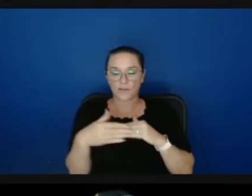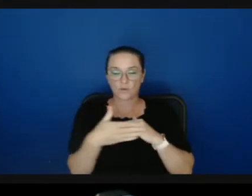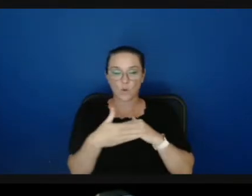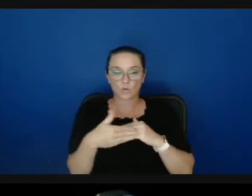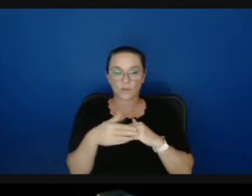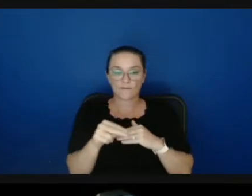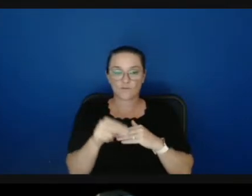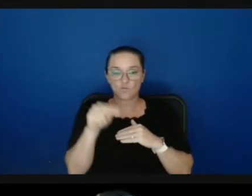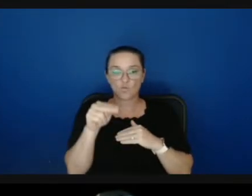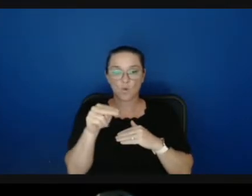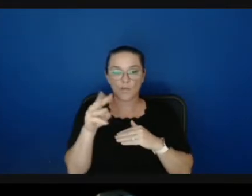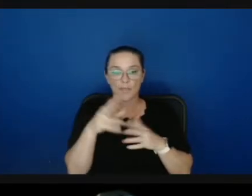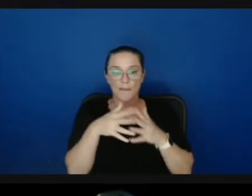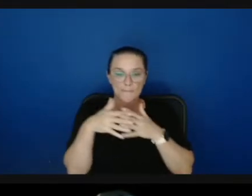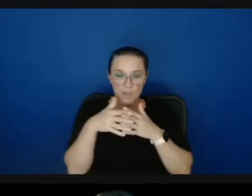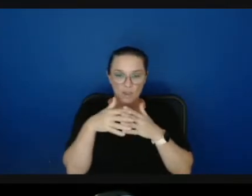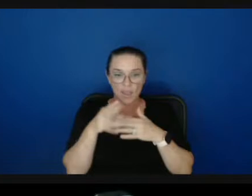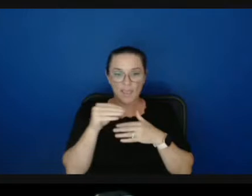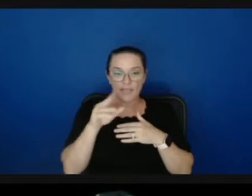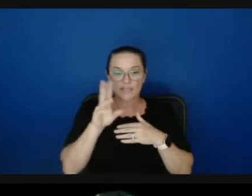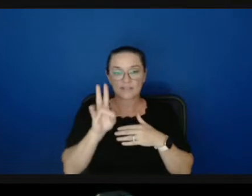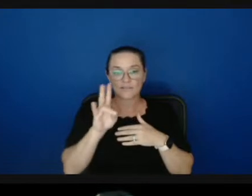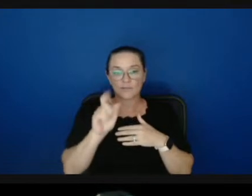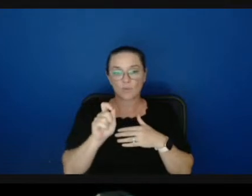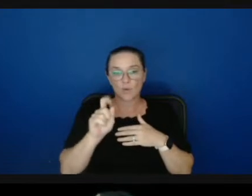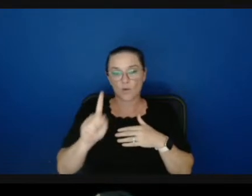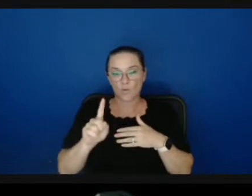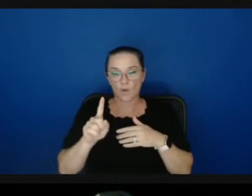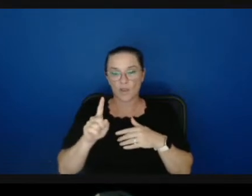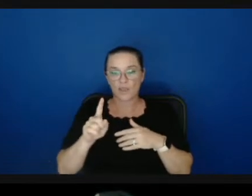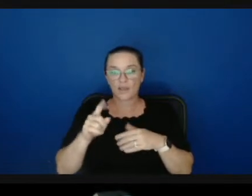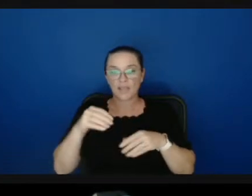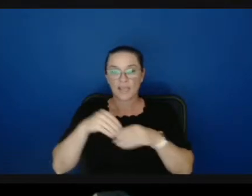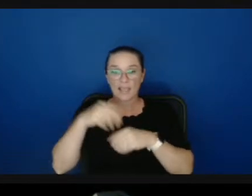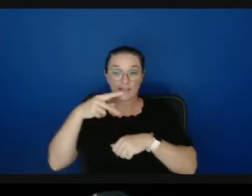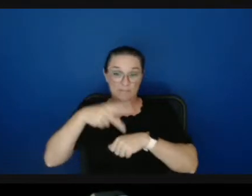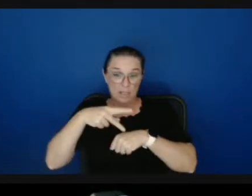the 7.1 earthquake in the Philippine area and Hawaii are connected?